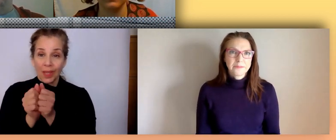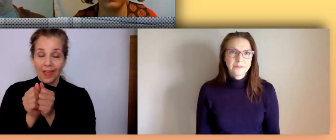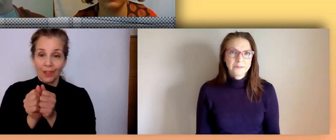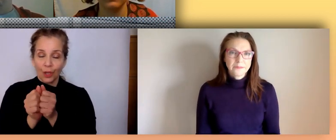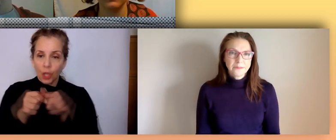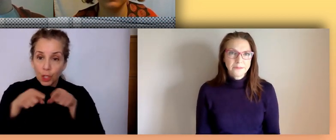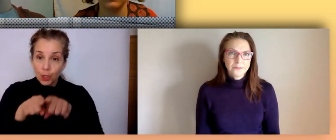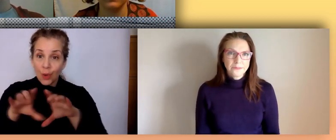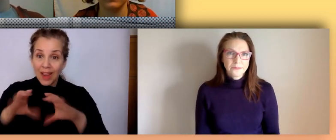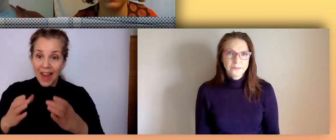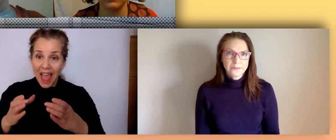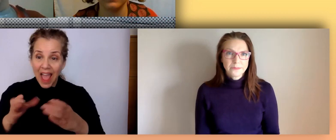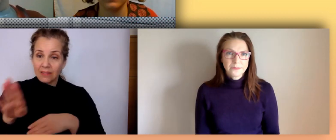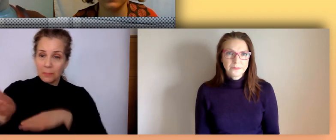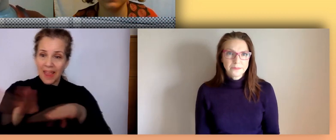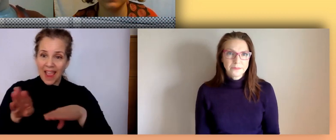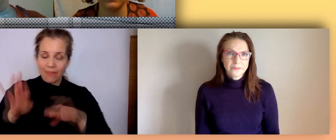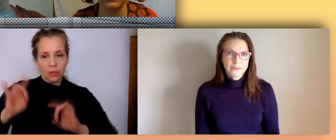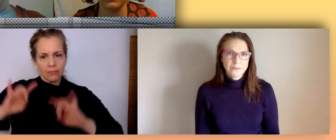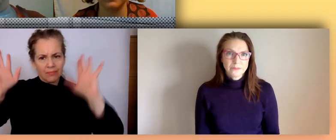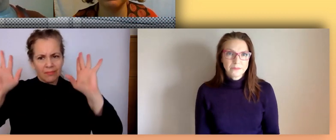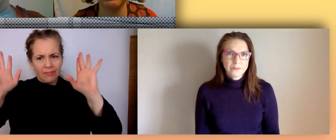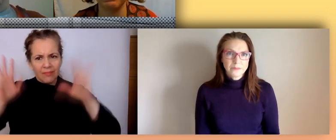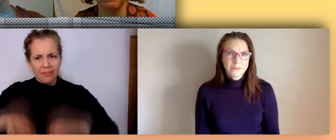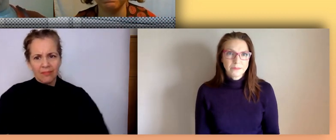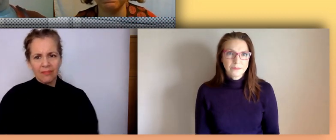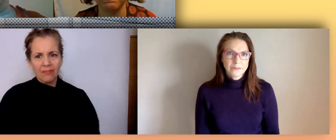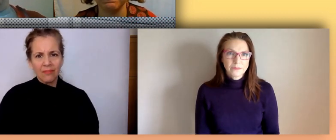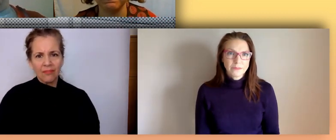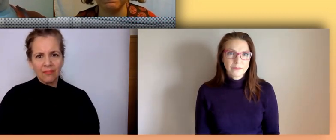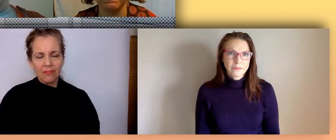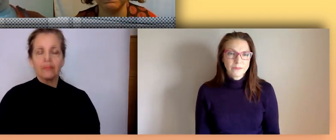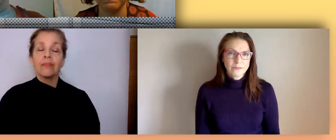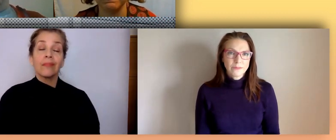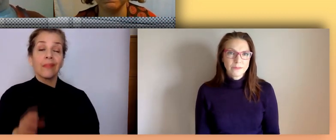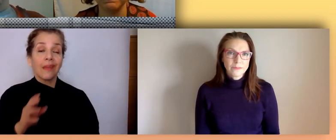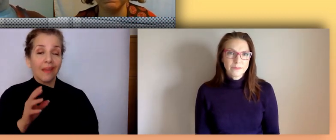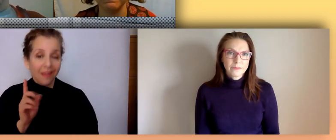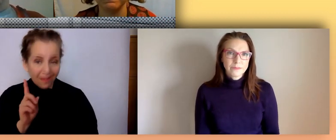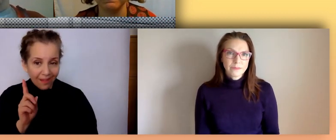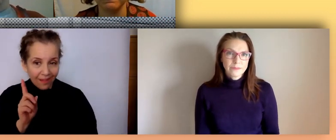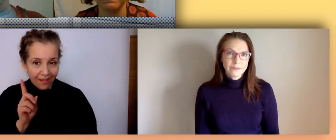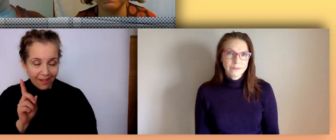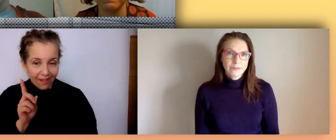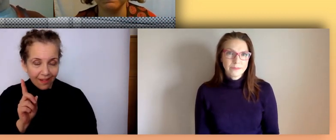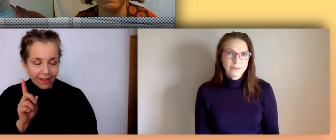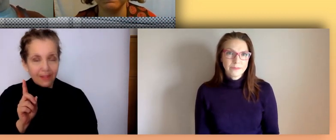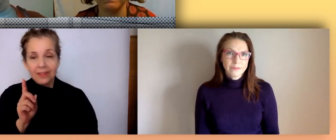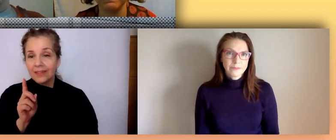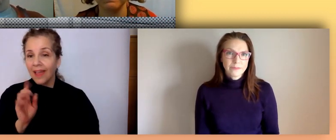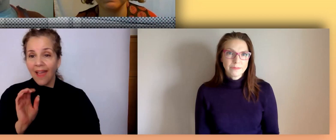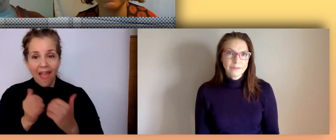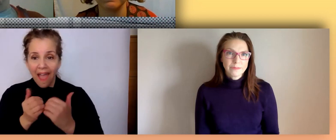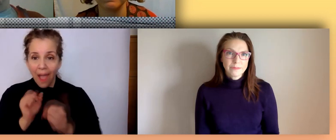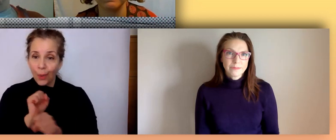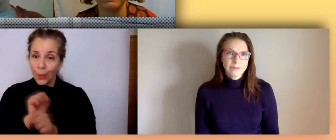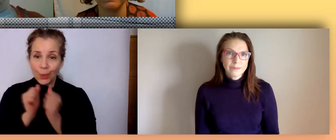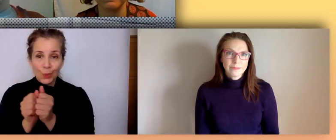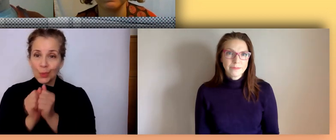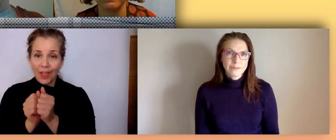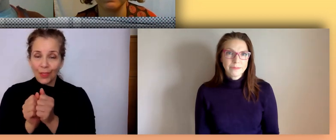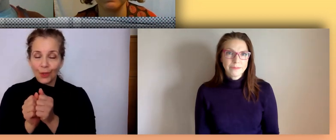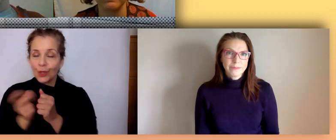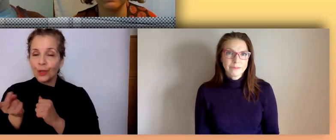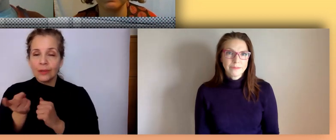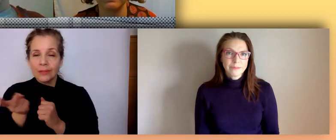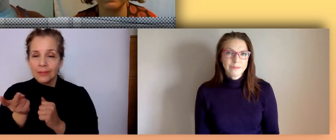in class shows that. Plus, this is the best way to do that, and it was just too